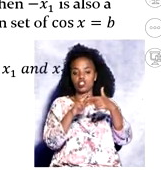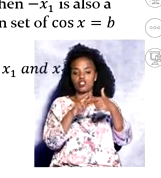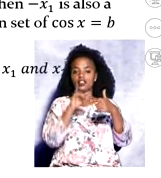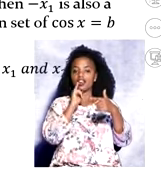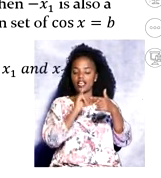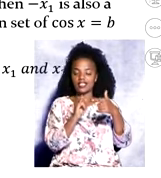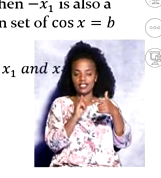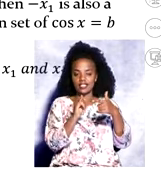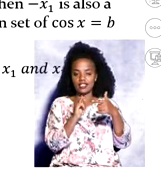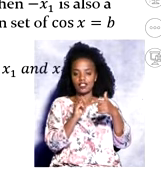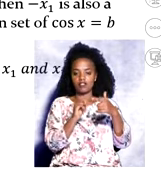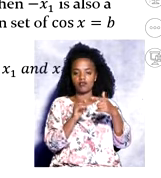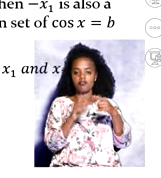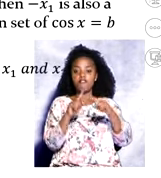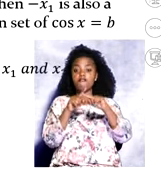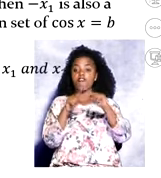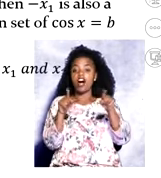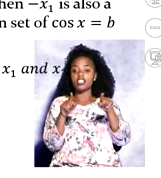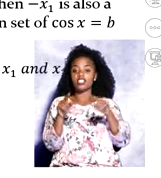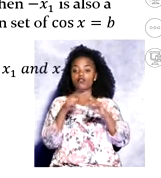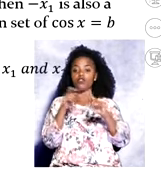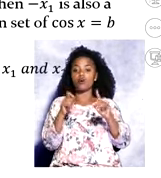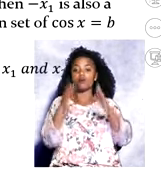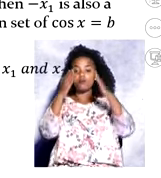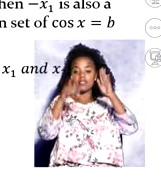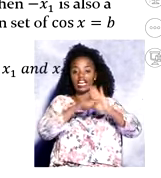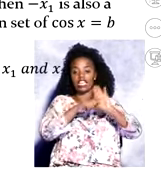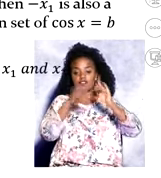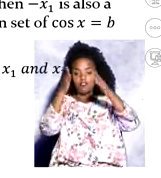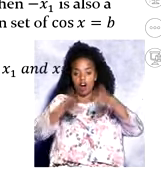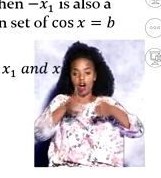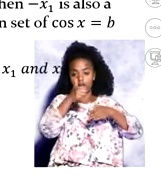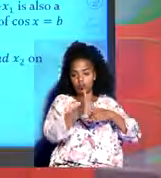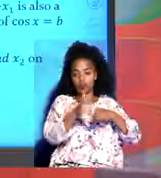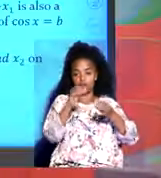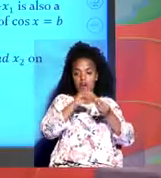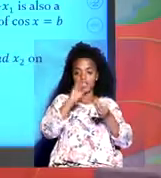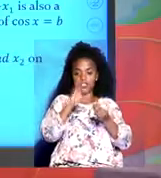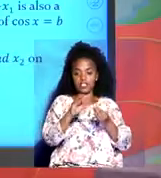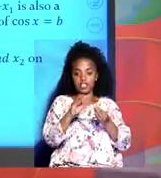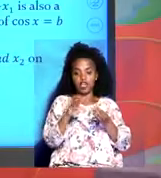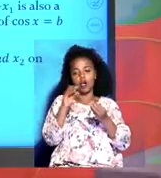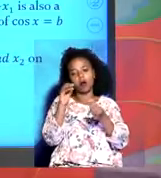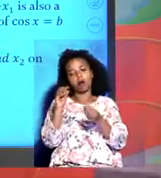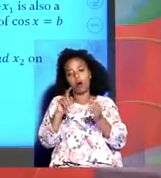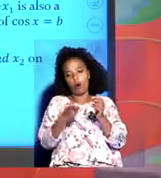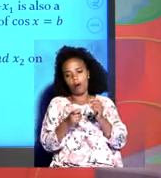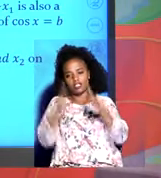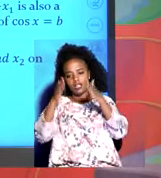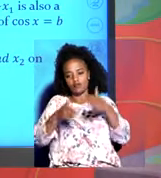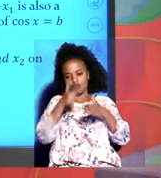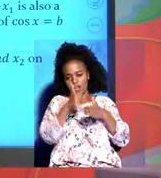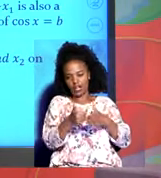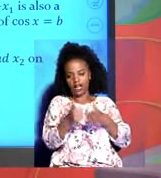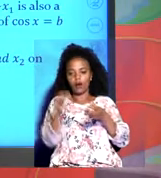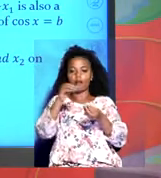is varies from negative of absolute value of amplitude plus c, comma absolute value of amplitude plus